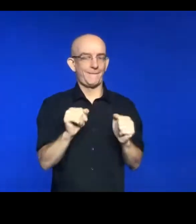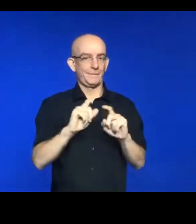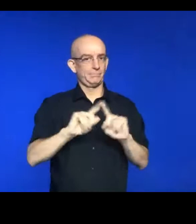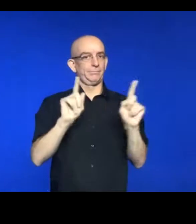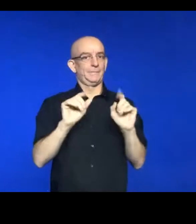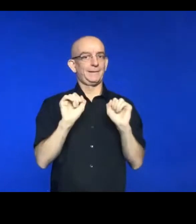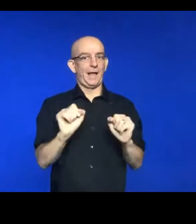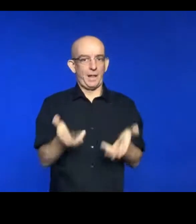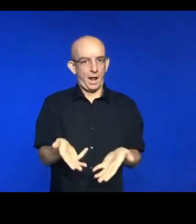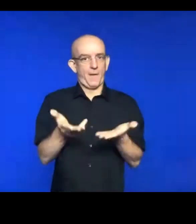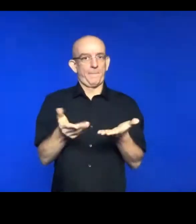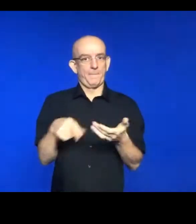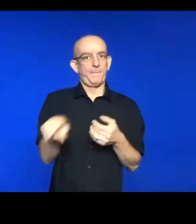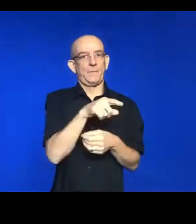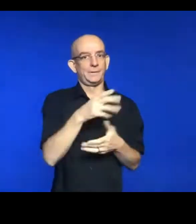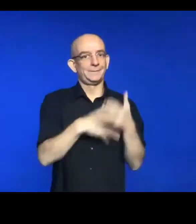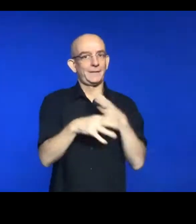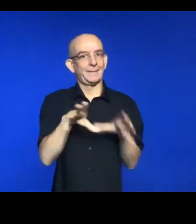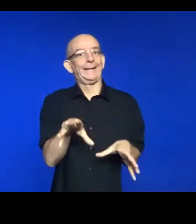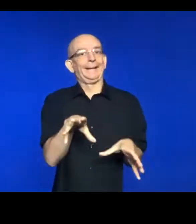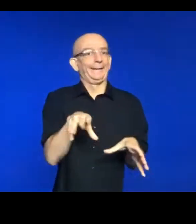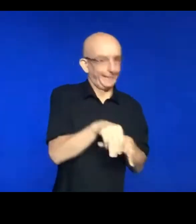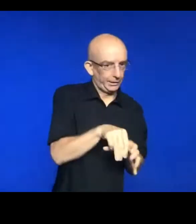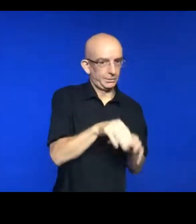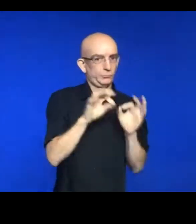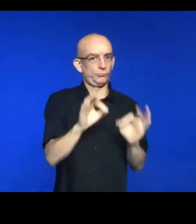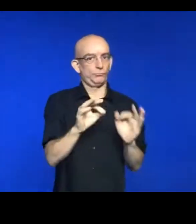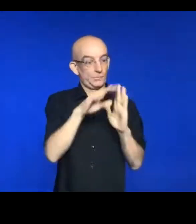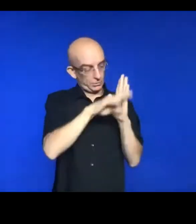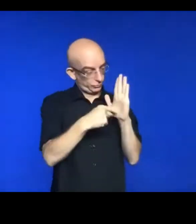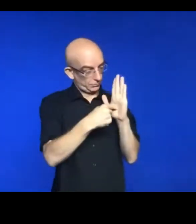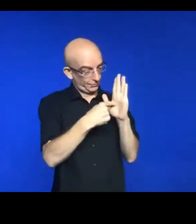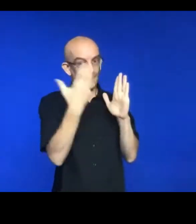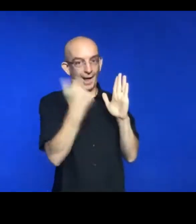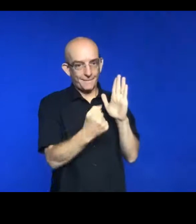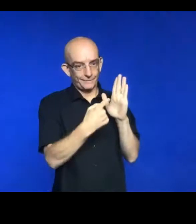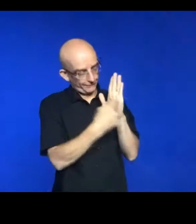with disabilities have been included from the beginning, from the outset, and also when,